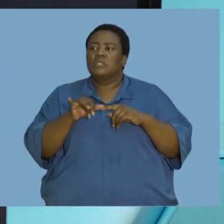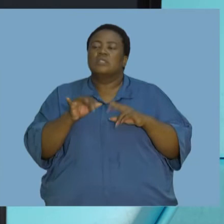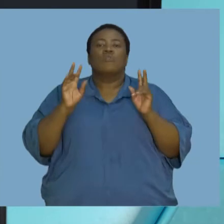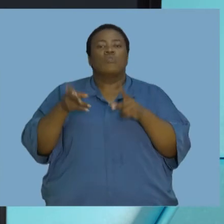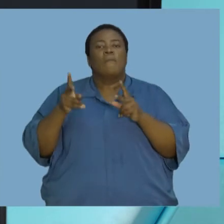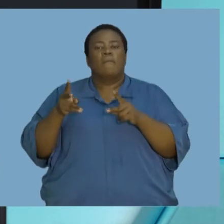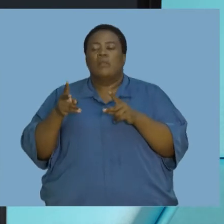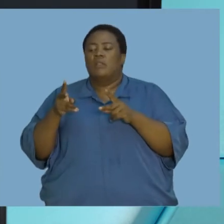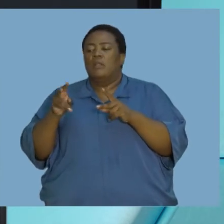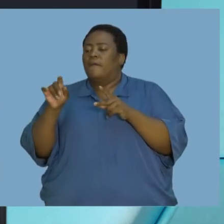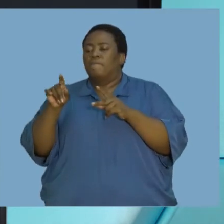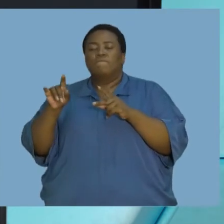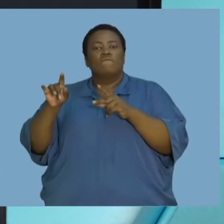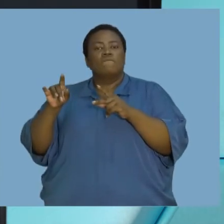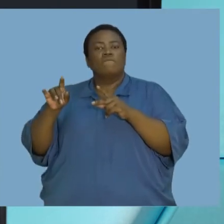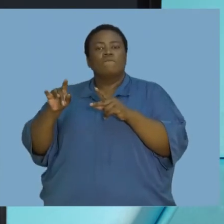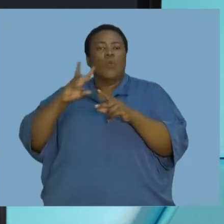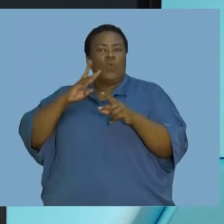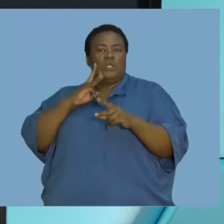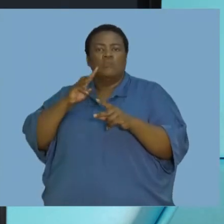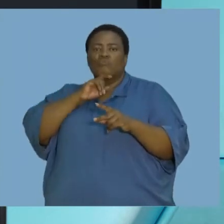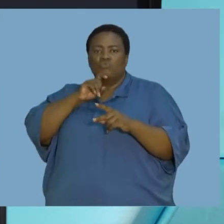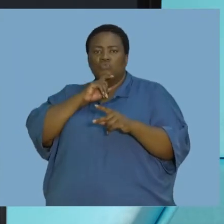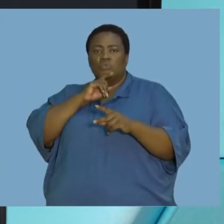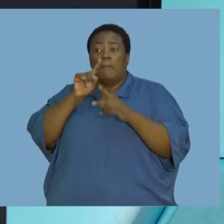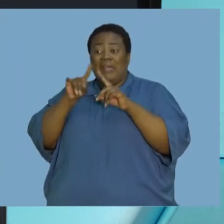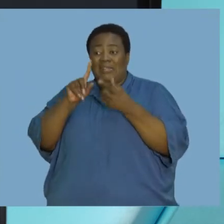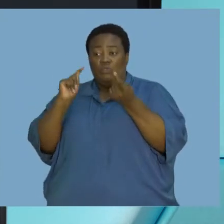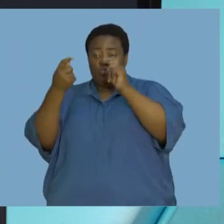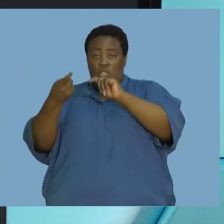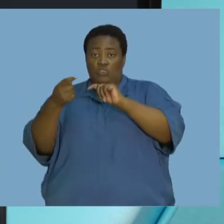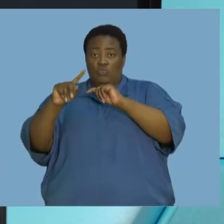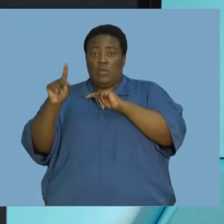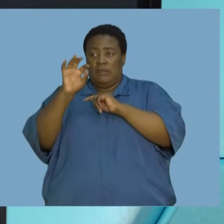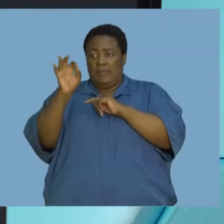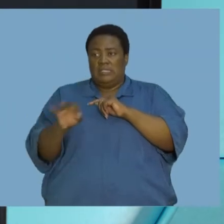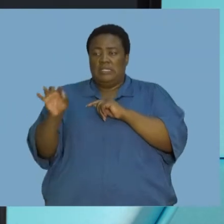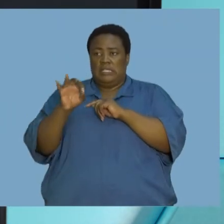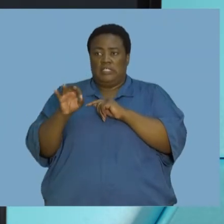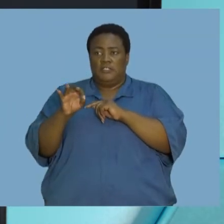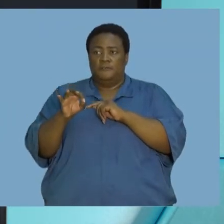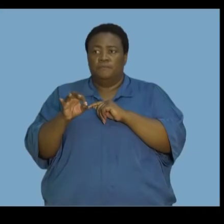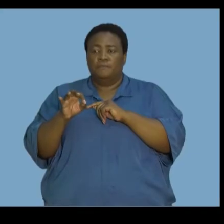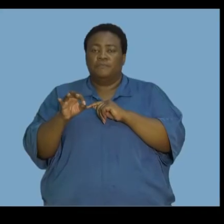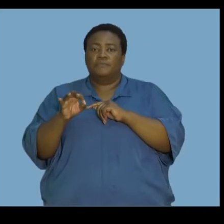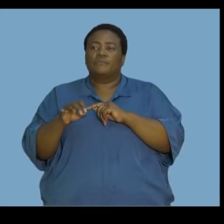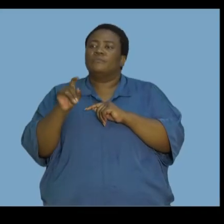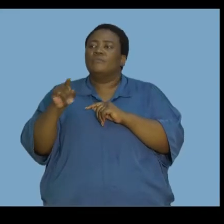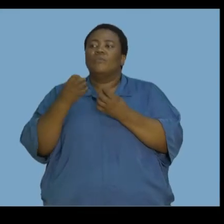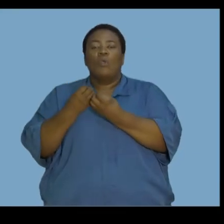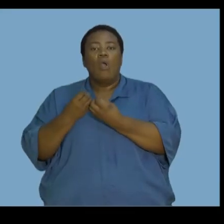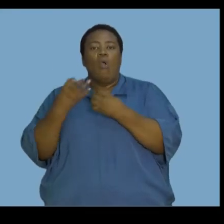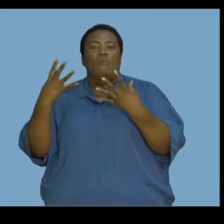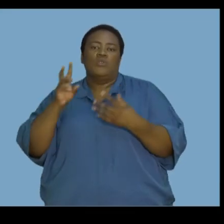of water that was used, and that was converted to a percentage. So our dependent variable in this experiment is the average